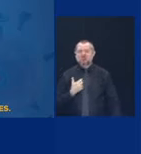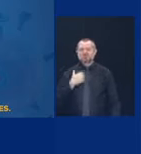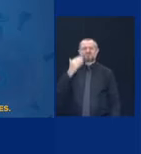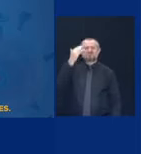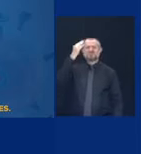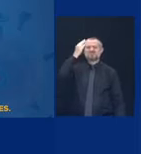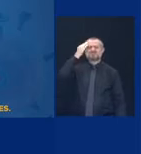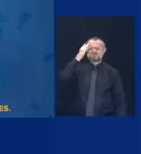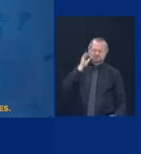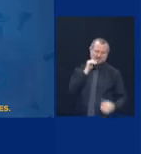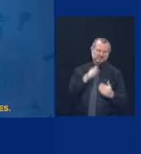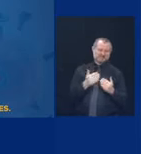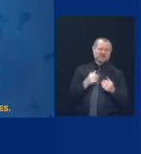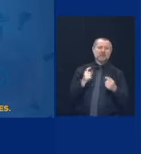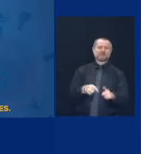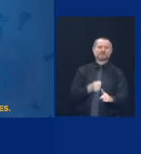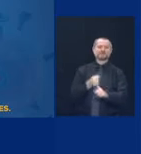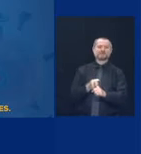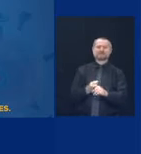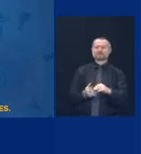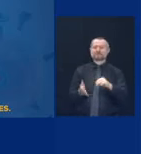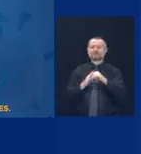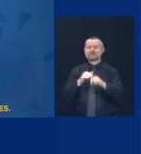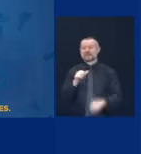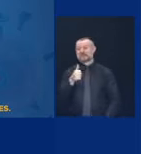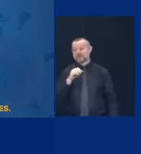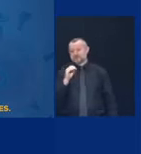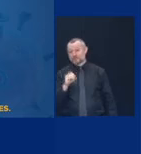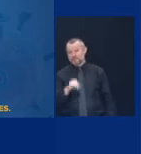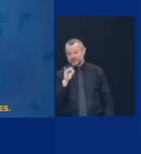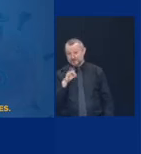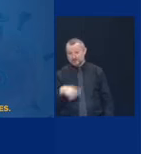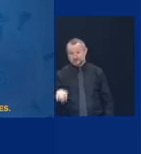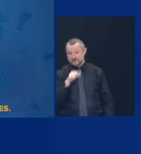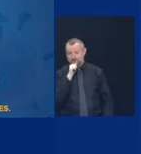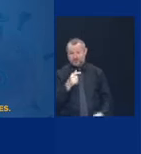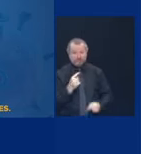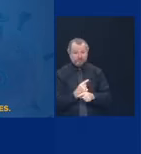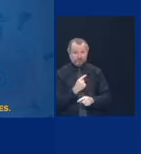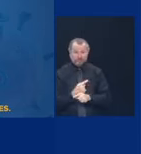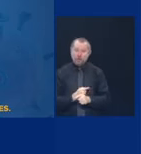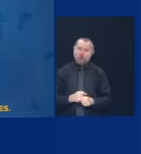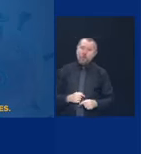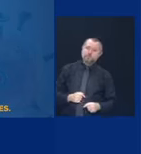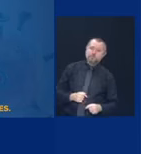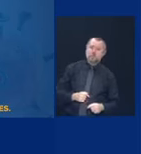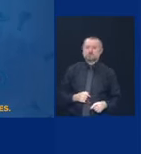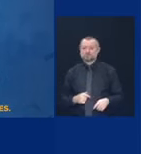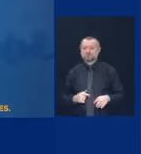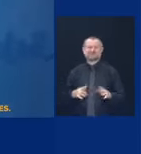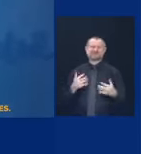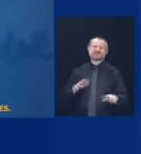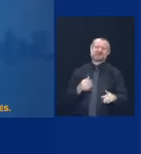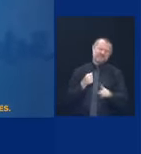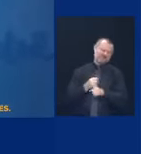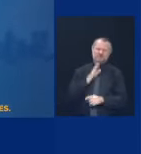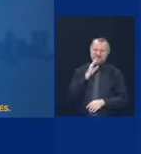easily happen if we are irresponsible. It could even be higher if we're irresponsible.